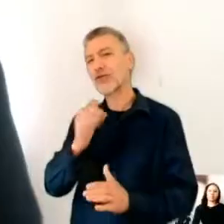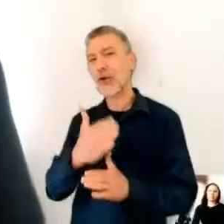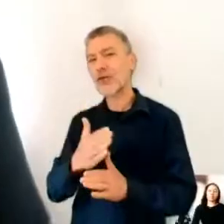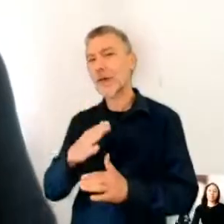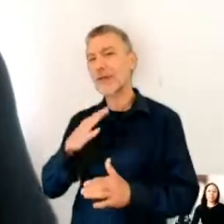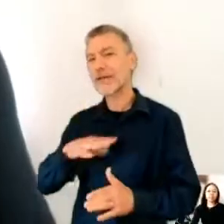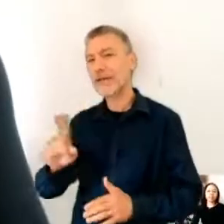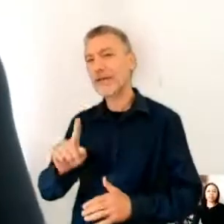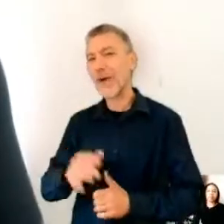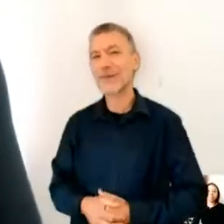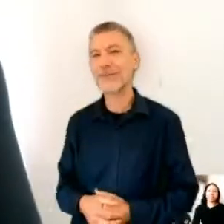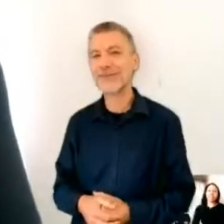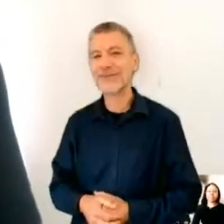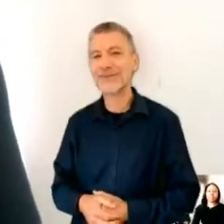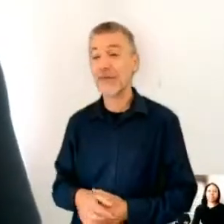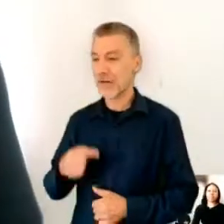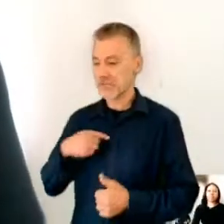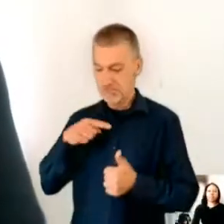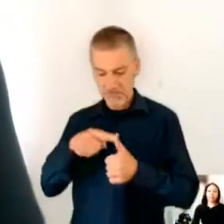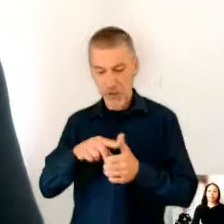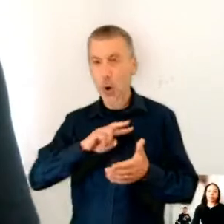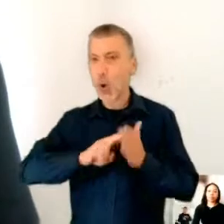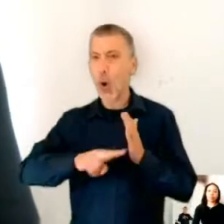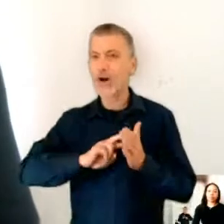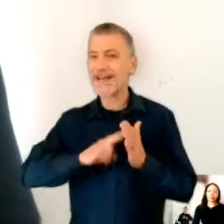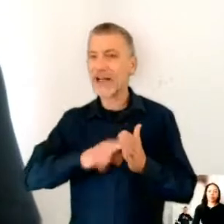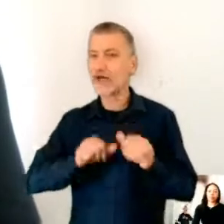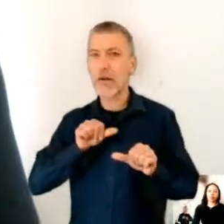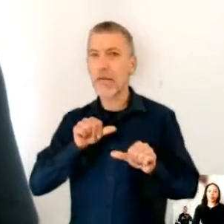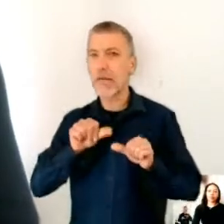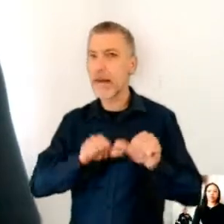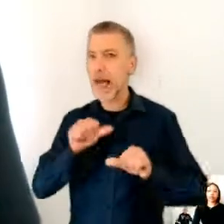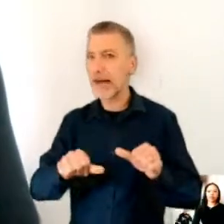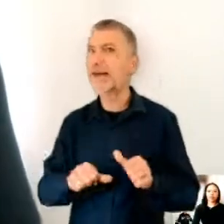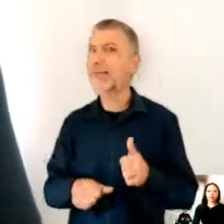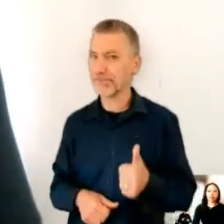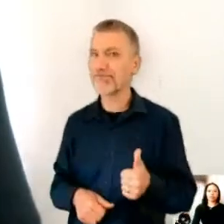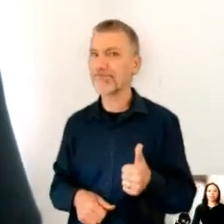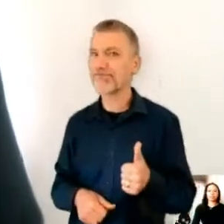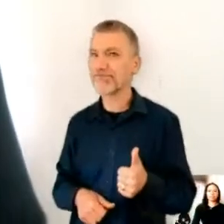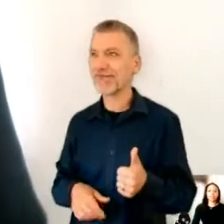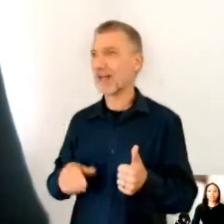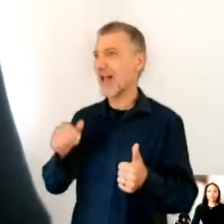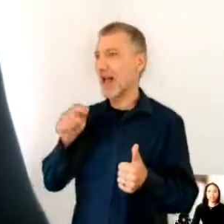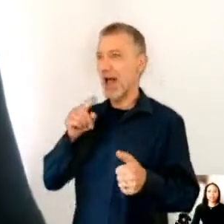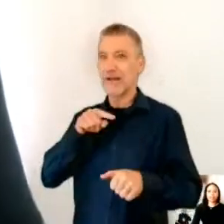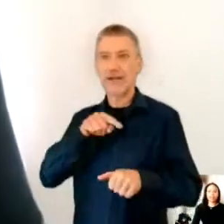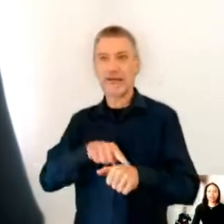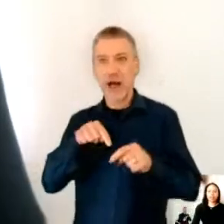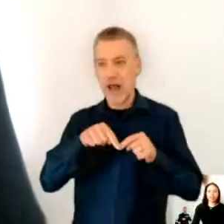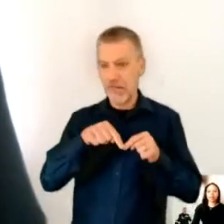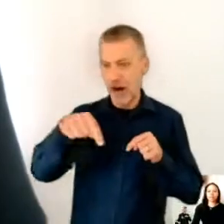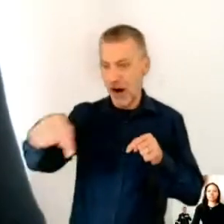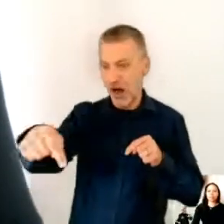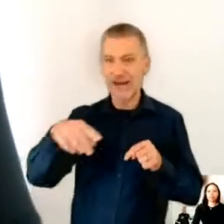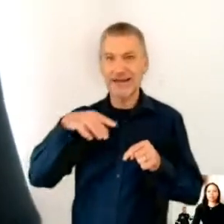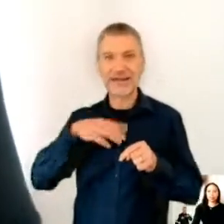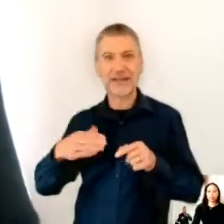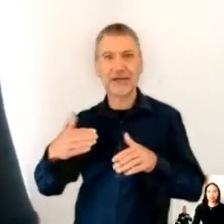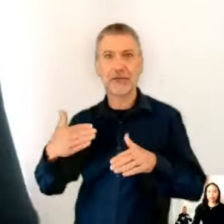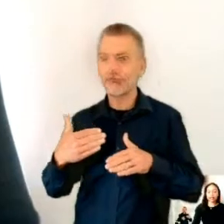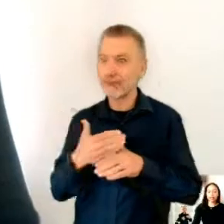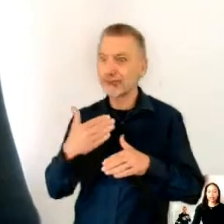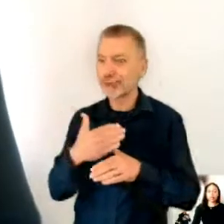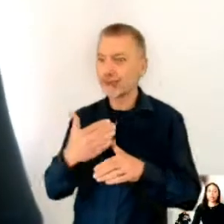So organisation and planning is probably the main one. You need to know the timeline of the activities that need to take place, make sure you're on